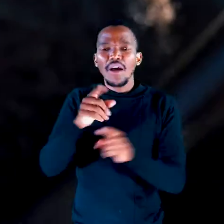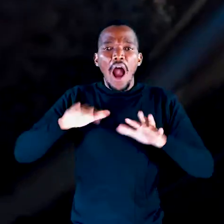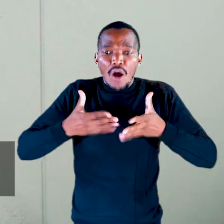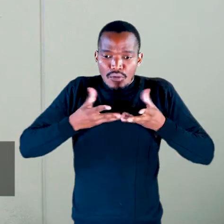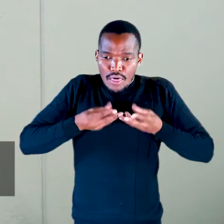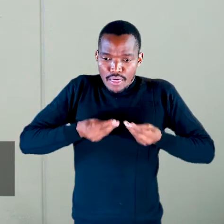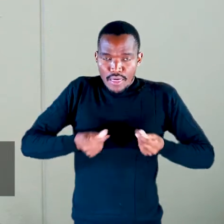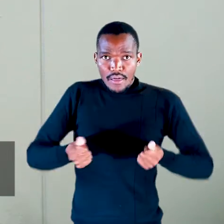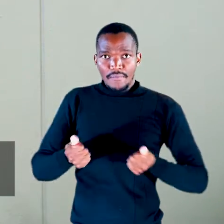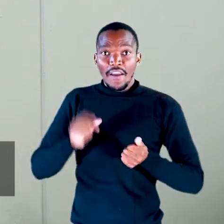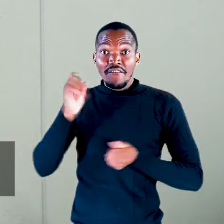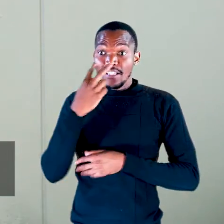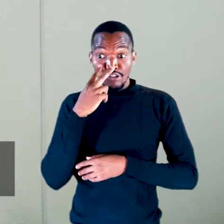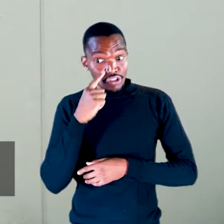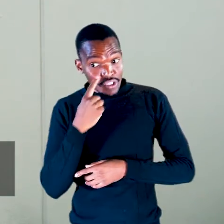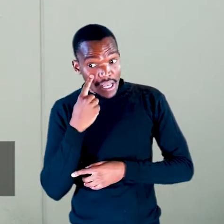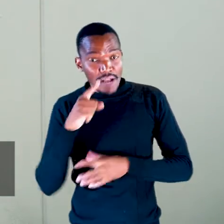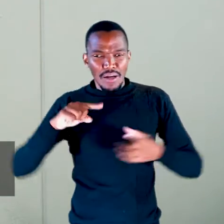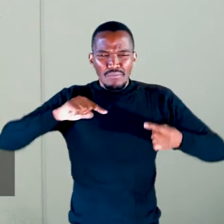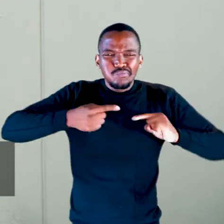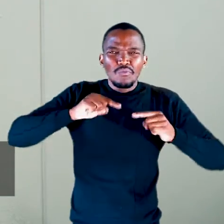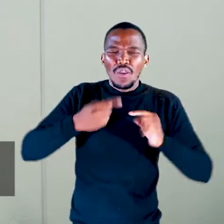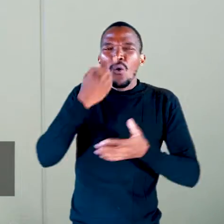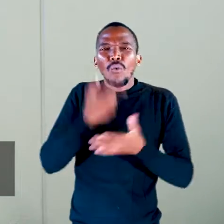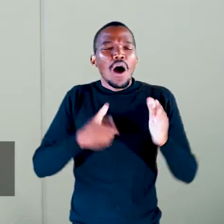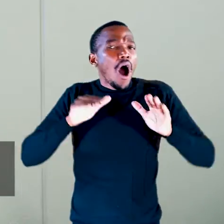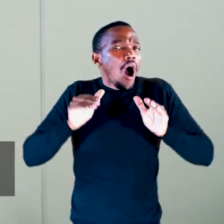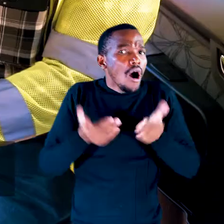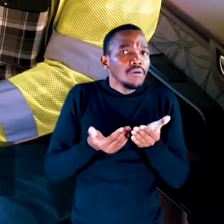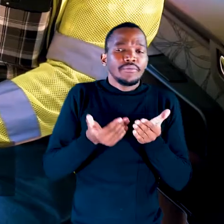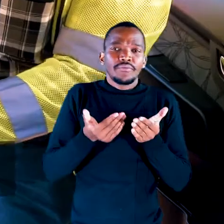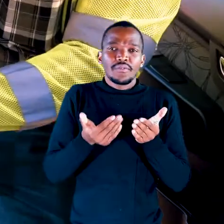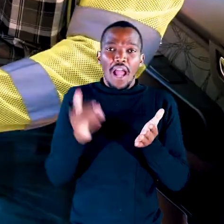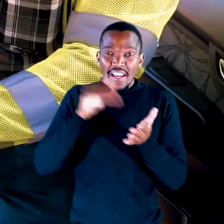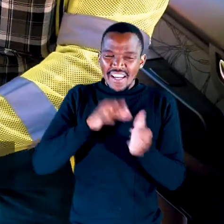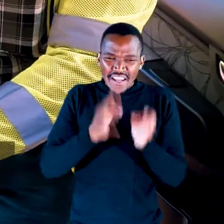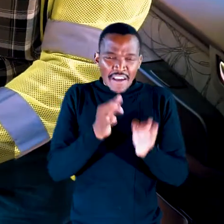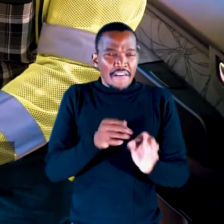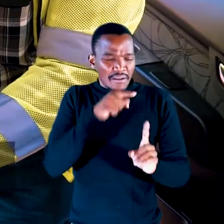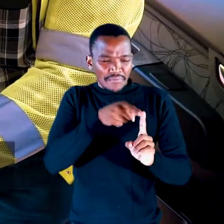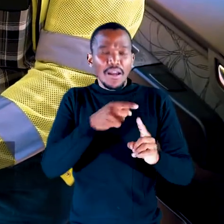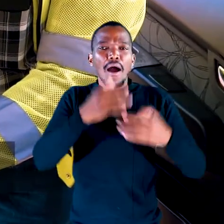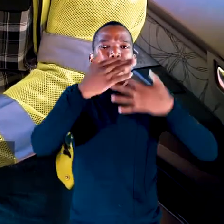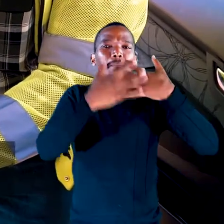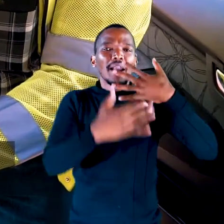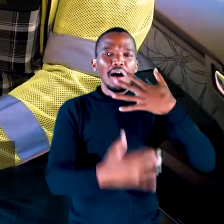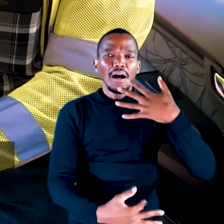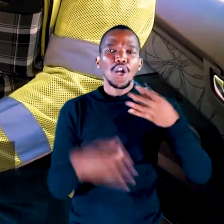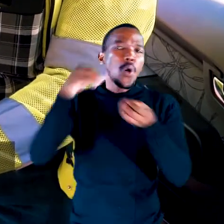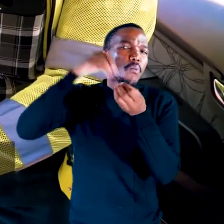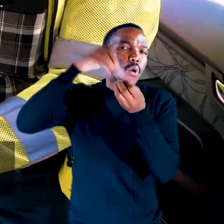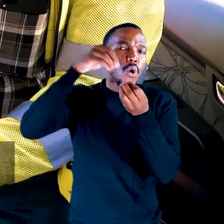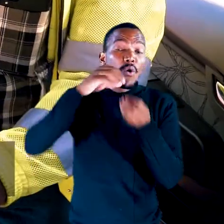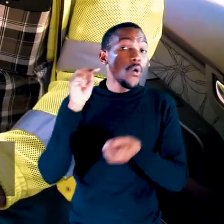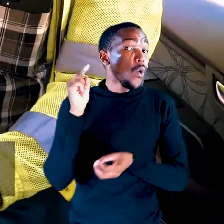alaga o lebeletse dikgobalo tsa bone gore dikgobalo tsa bone ke tsa mofuta o ntseng jang. Bogolo jang kgobalo e e le goreng e tswa madi a mantsi ke yone e terere